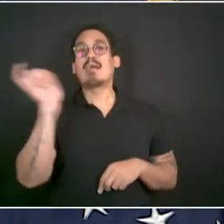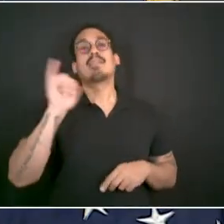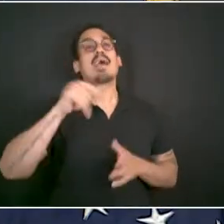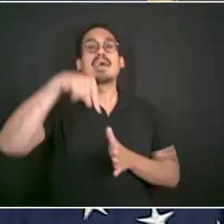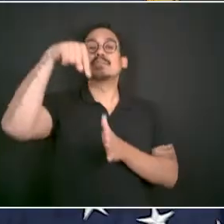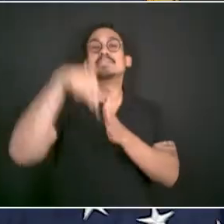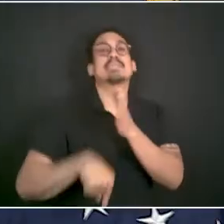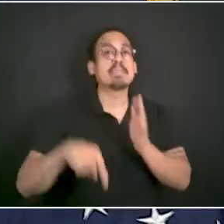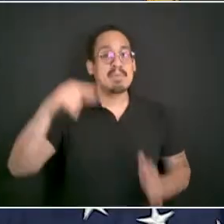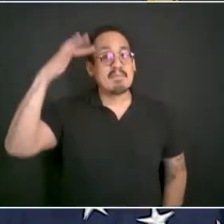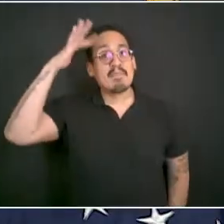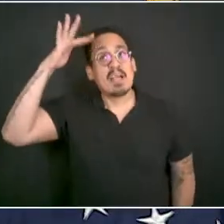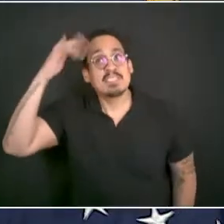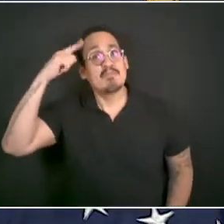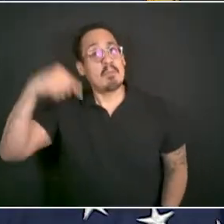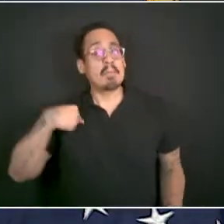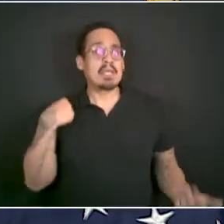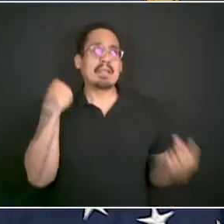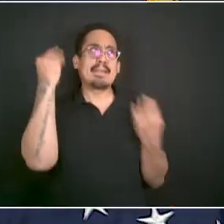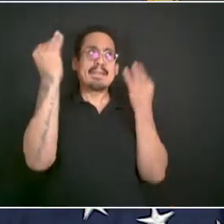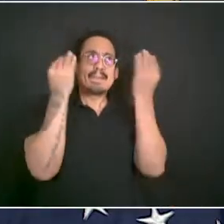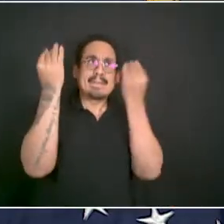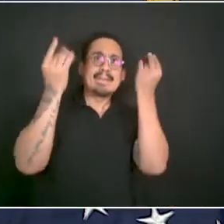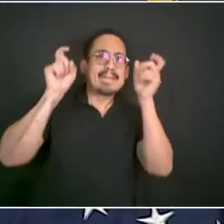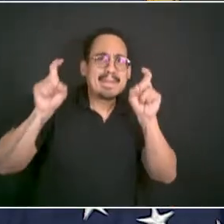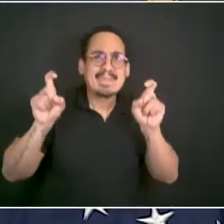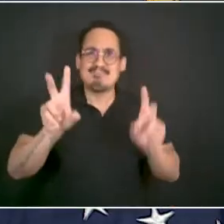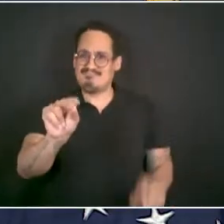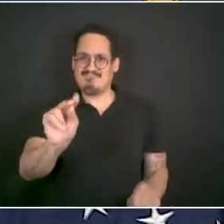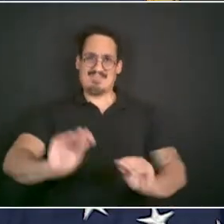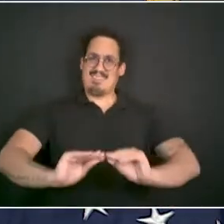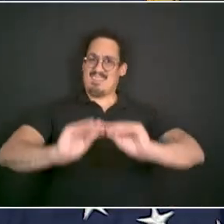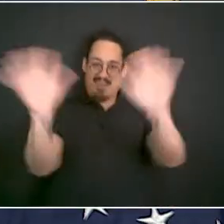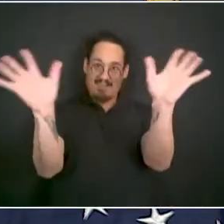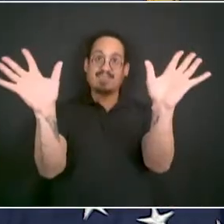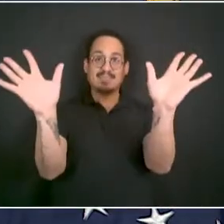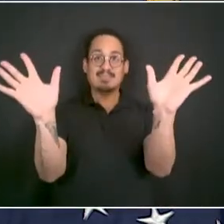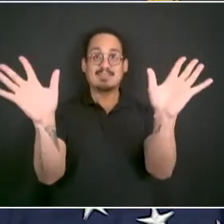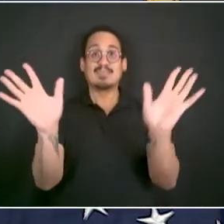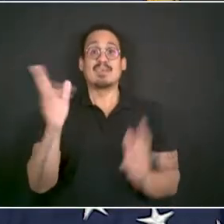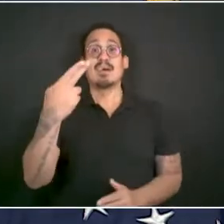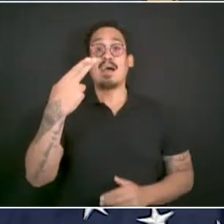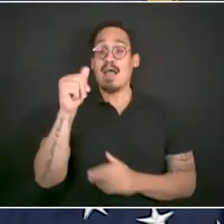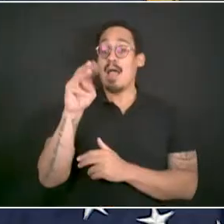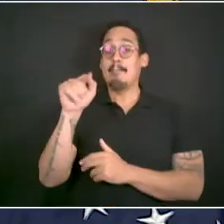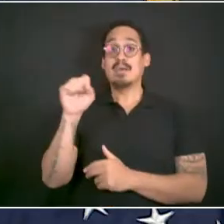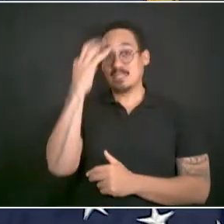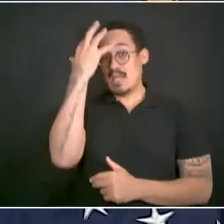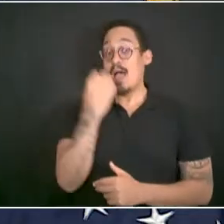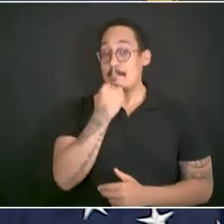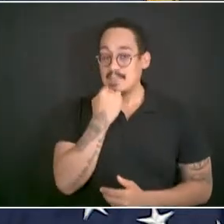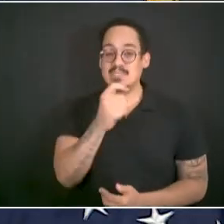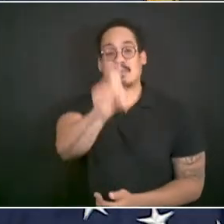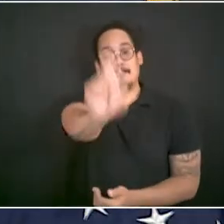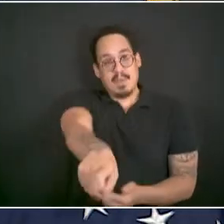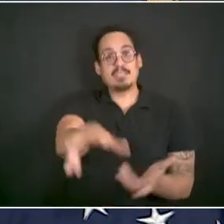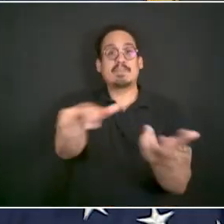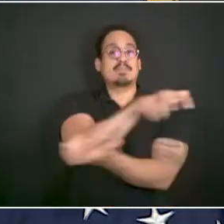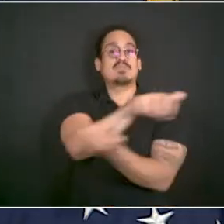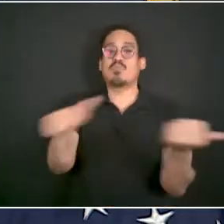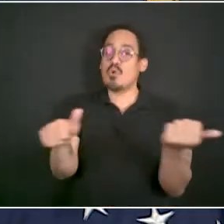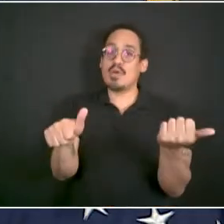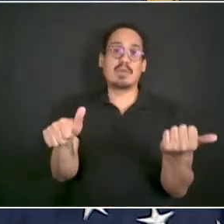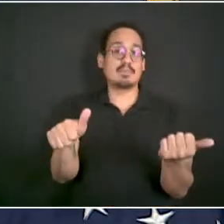rationalizing about anything. I've said it over and over again. Hamas needs to be destroyed. It's a terrorist organization, not only to the people of Israel, but